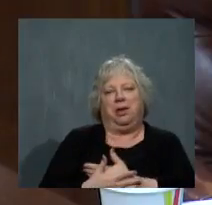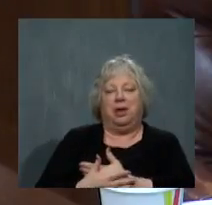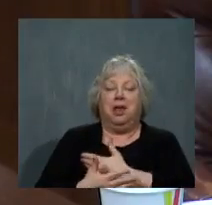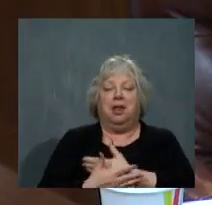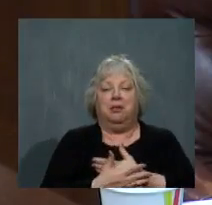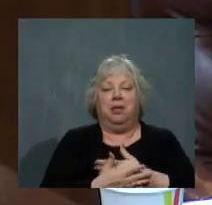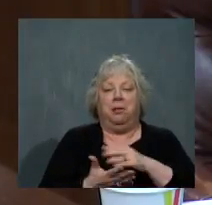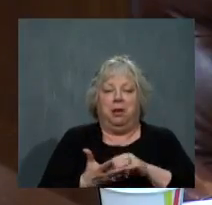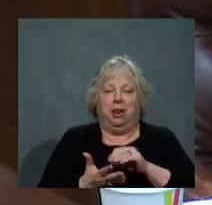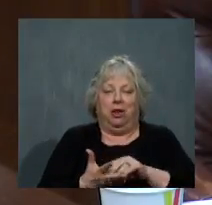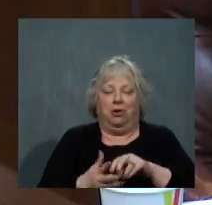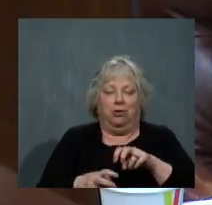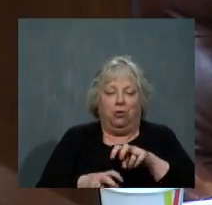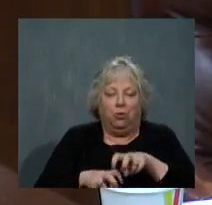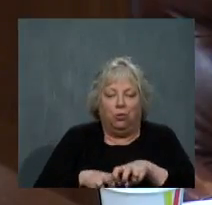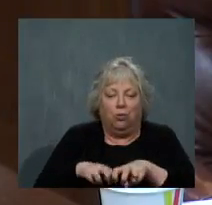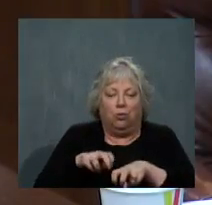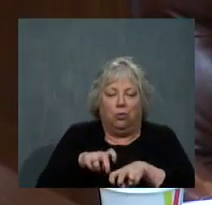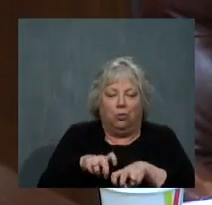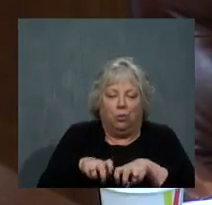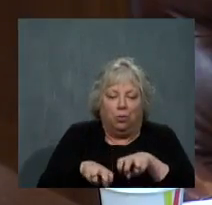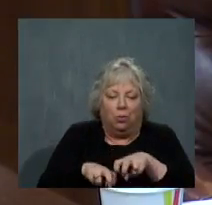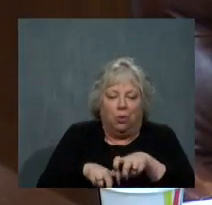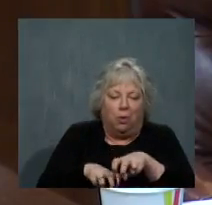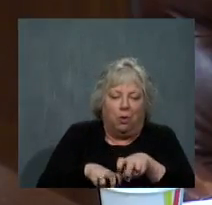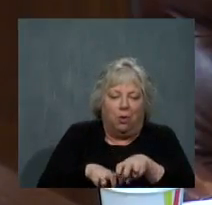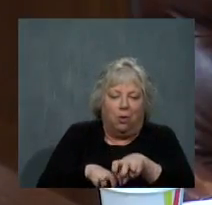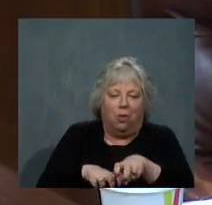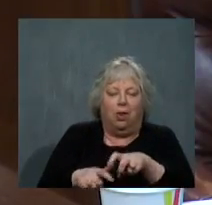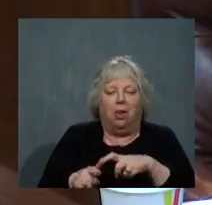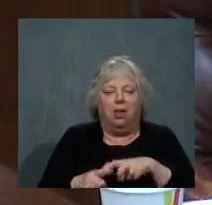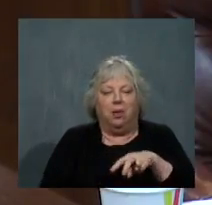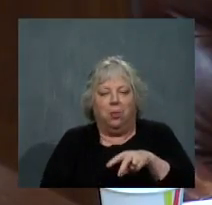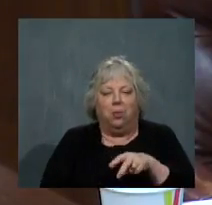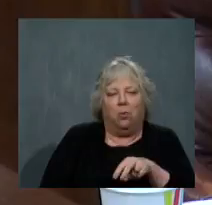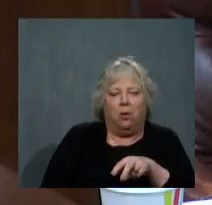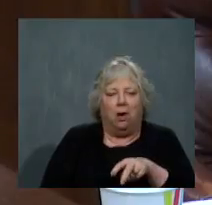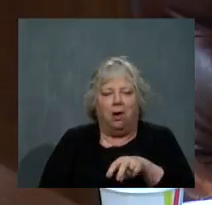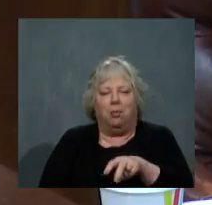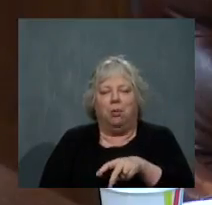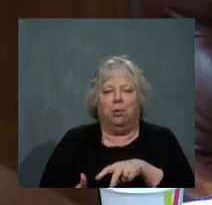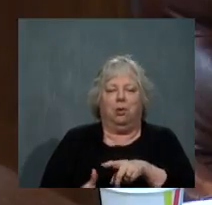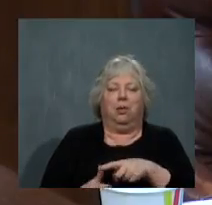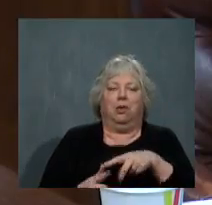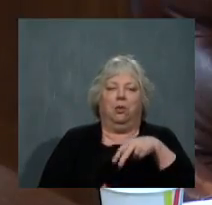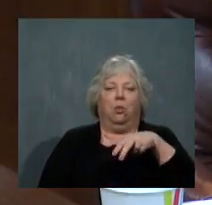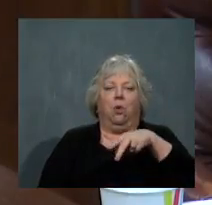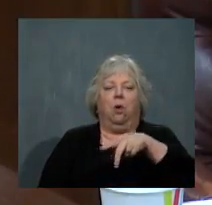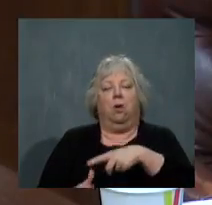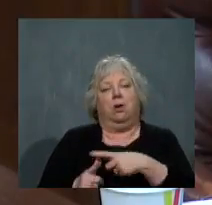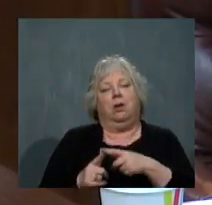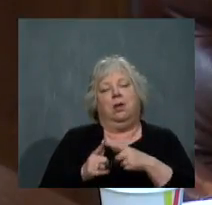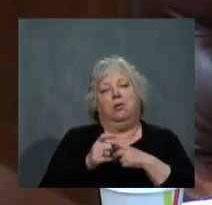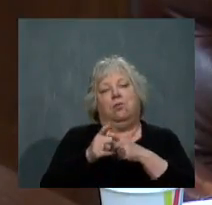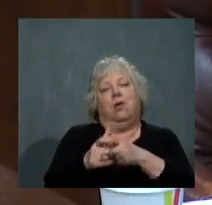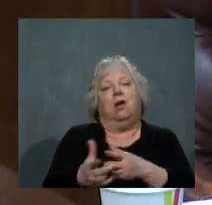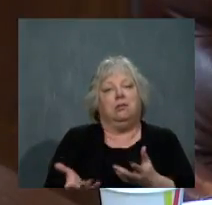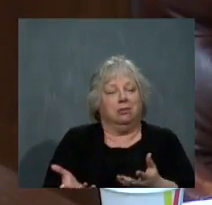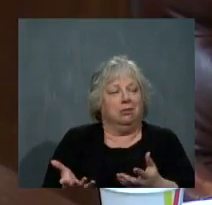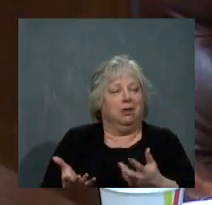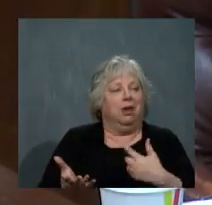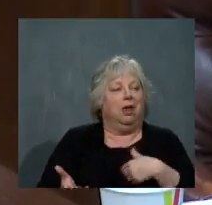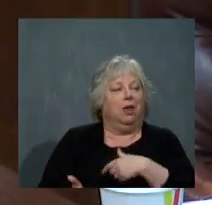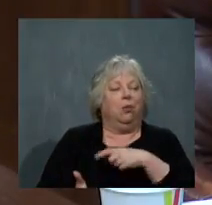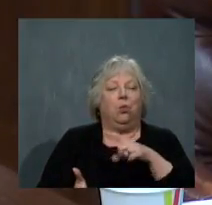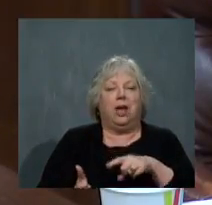to crawl first and then wobble along and then walk and then run. And we